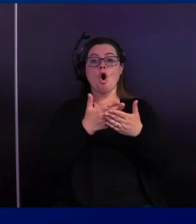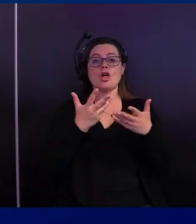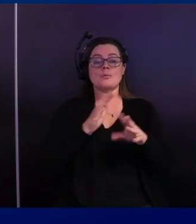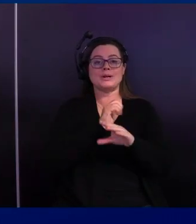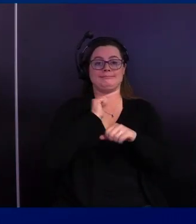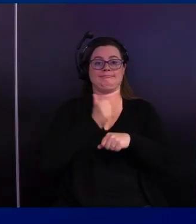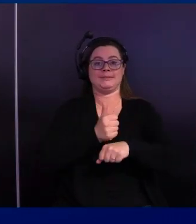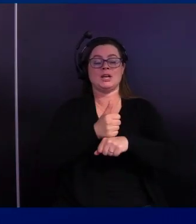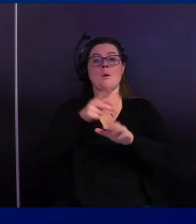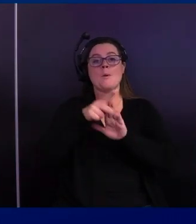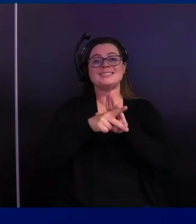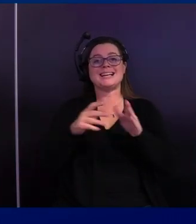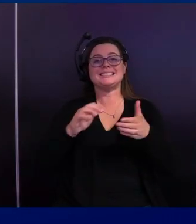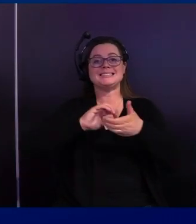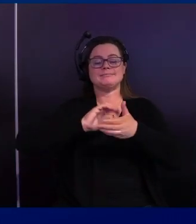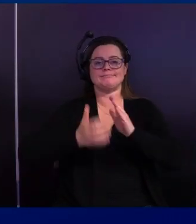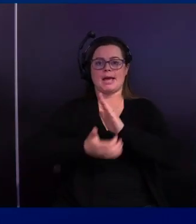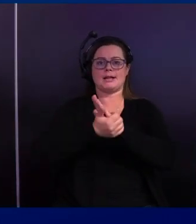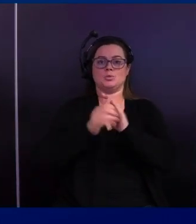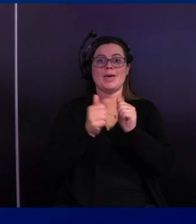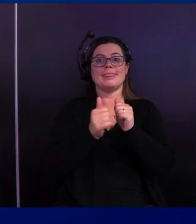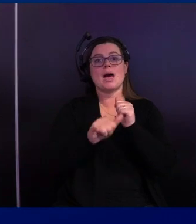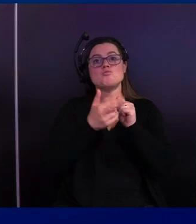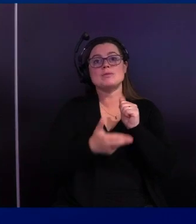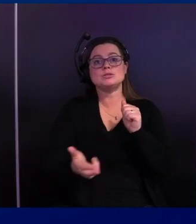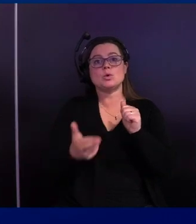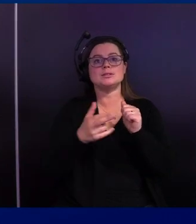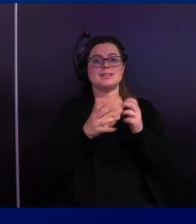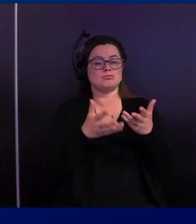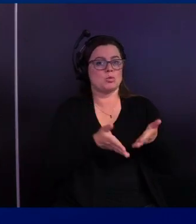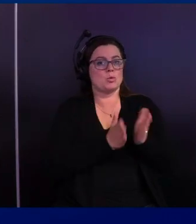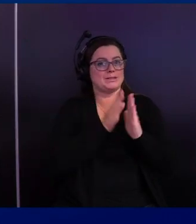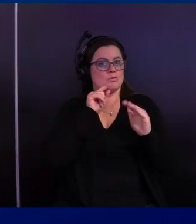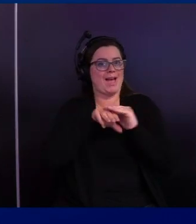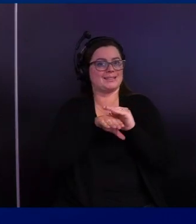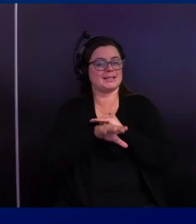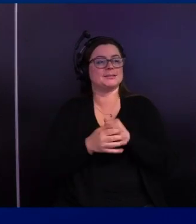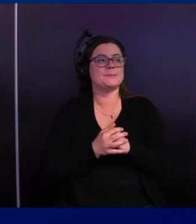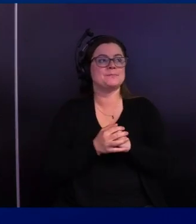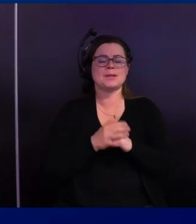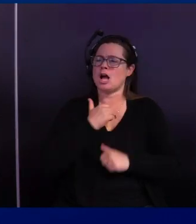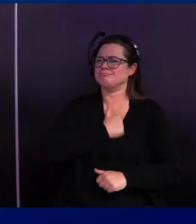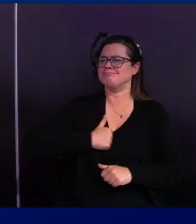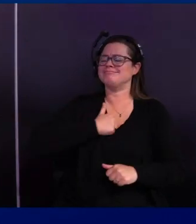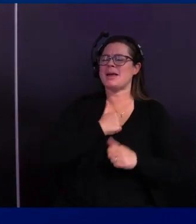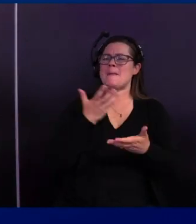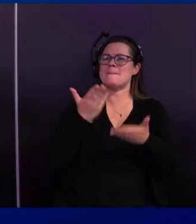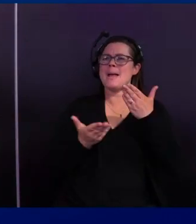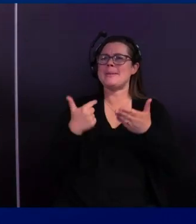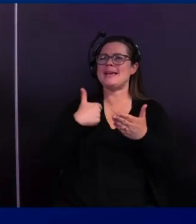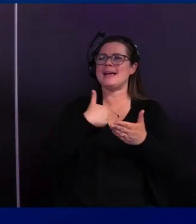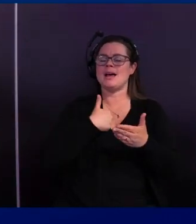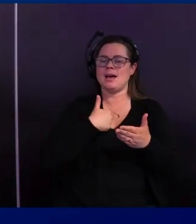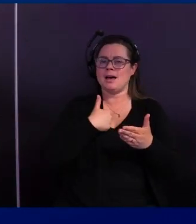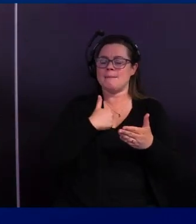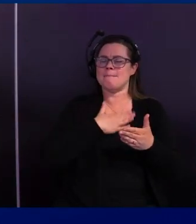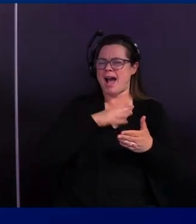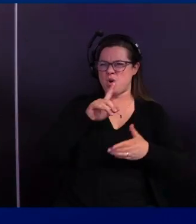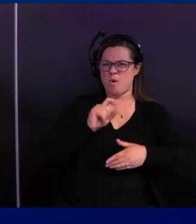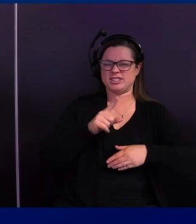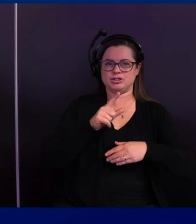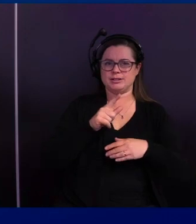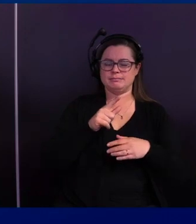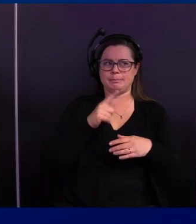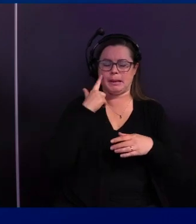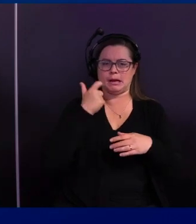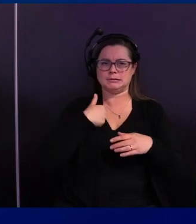attached to that resource that is being requested access to. I apologize. That might have been a non-developer type question. No, this is but great. I'm